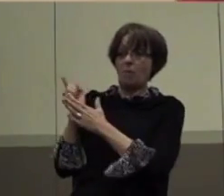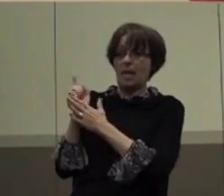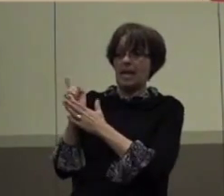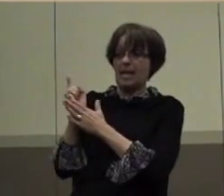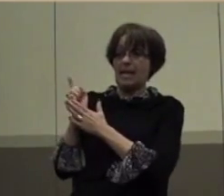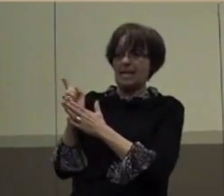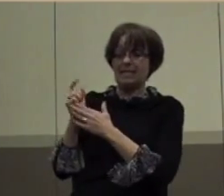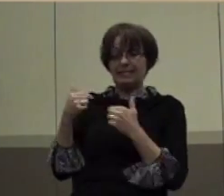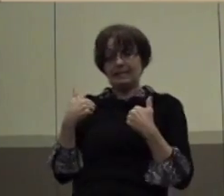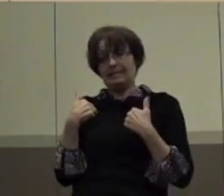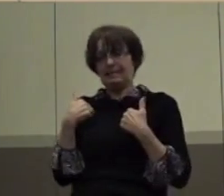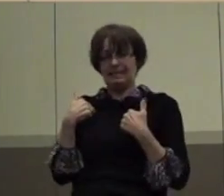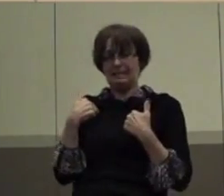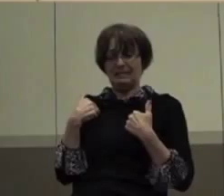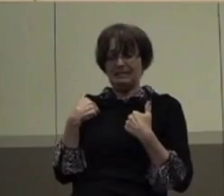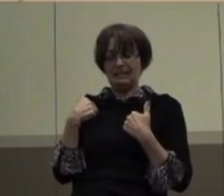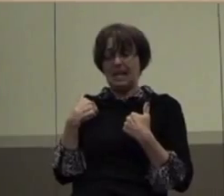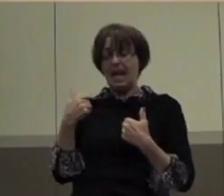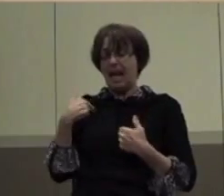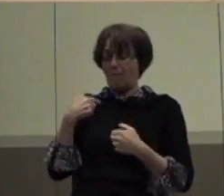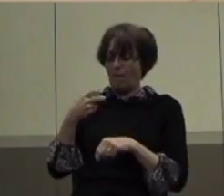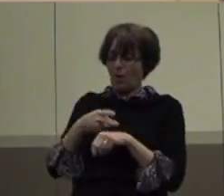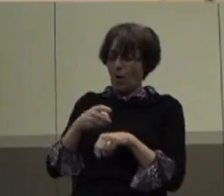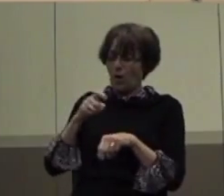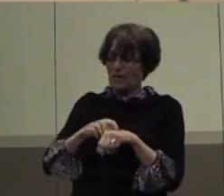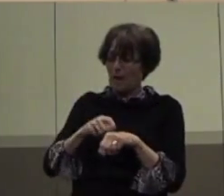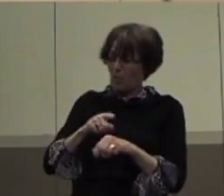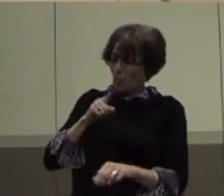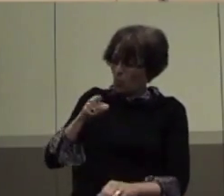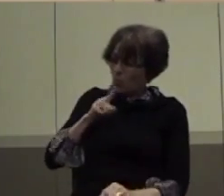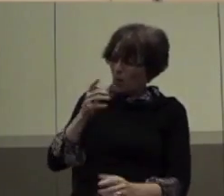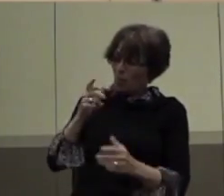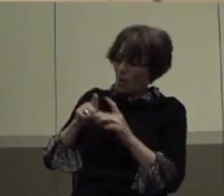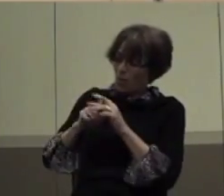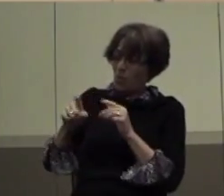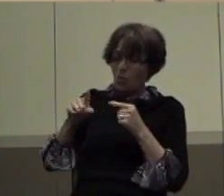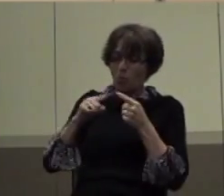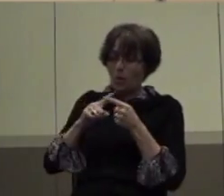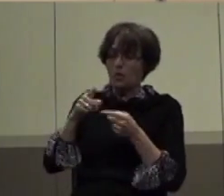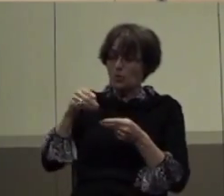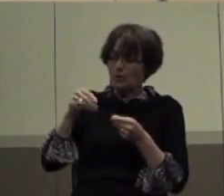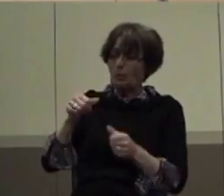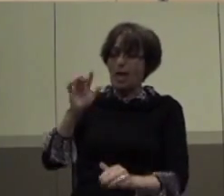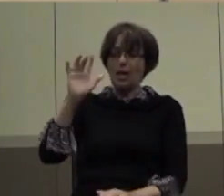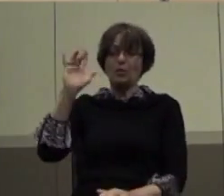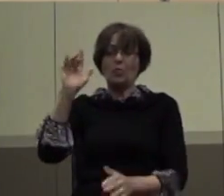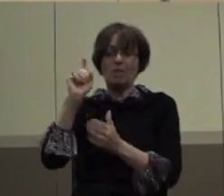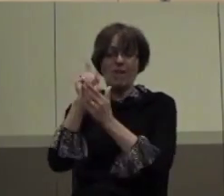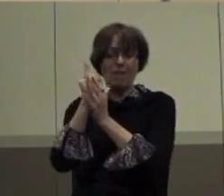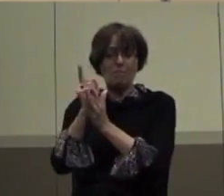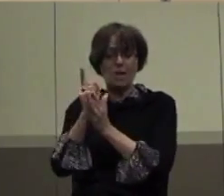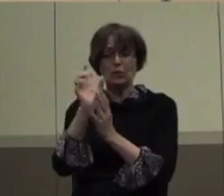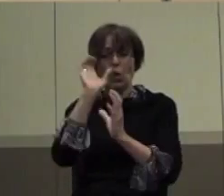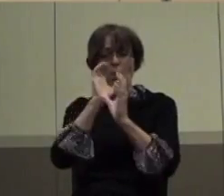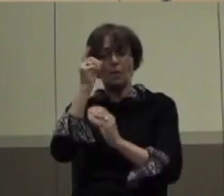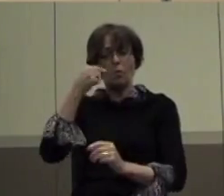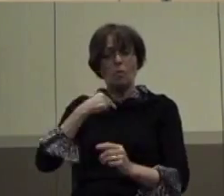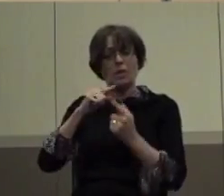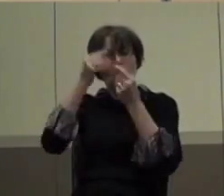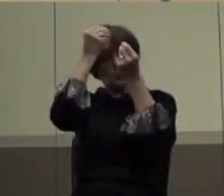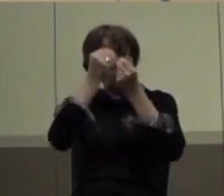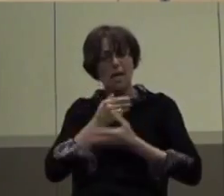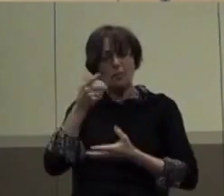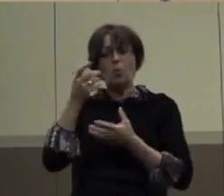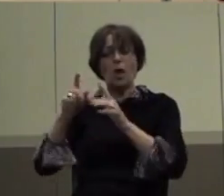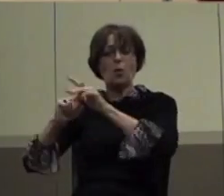I'm having a hard time thinking you want to run away when you spent 25 minutes looking for me to tell me you want to run away." All